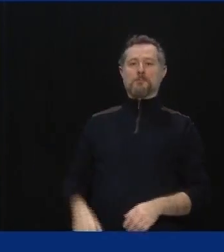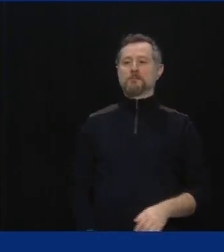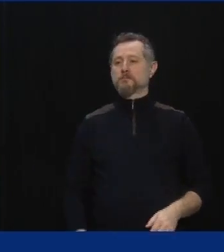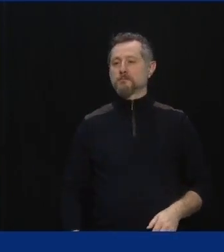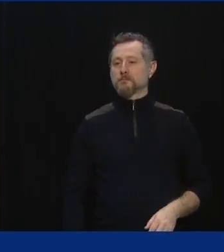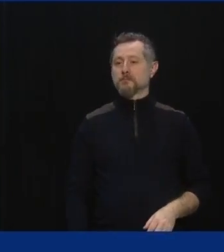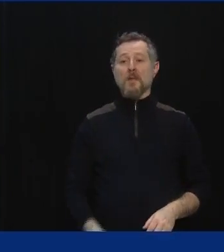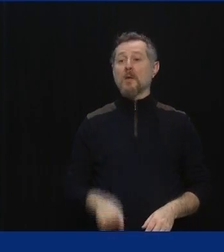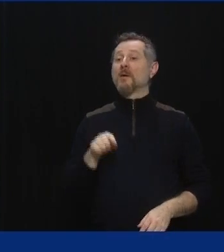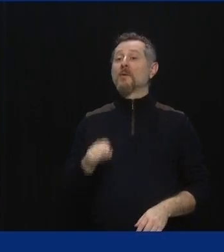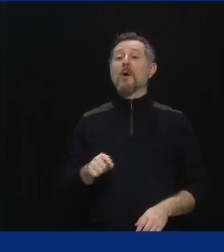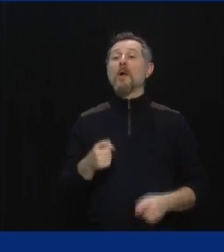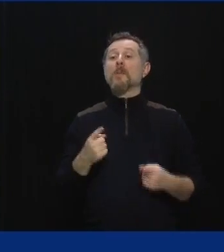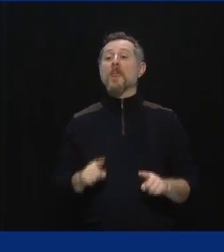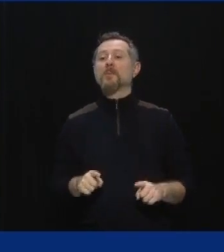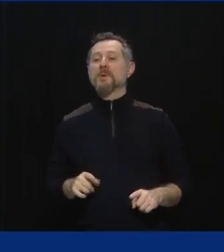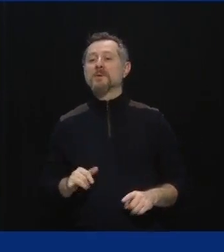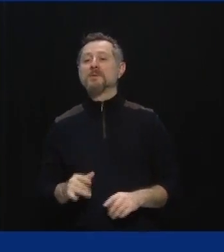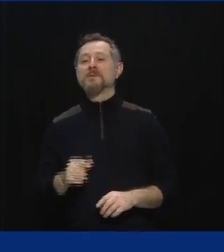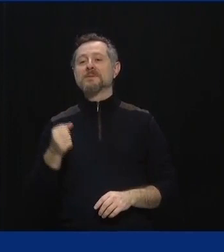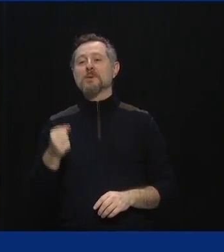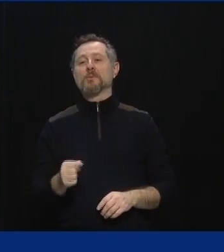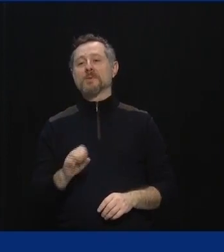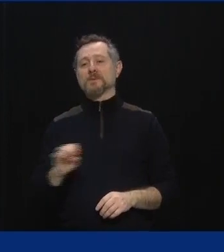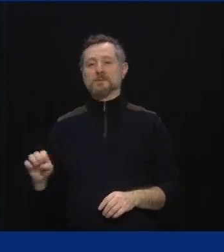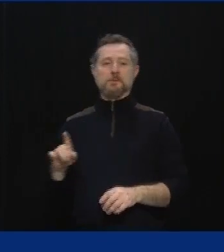happens to be in southeastern Queens.